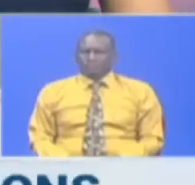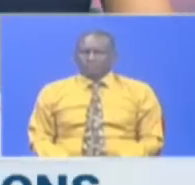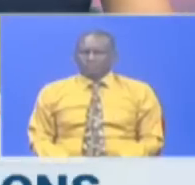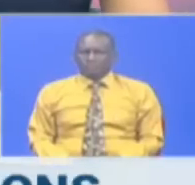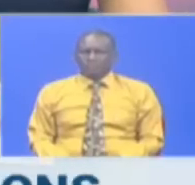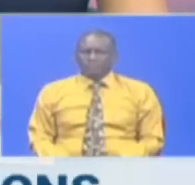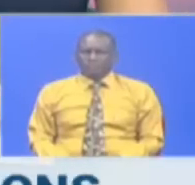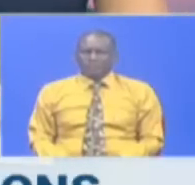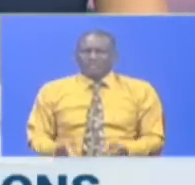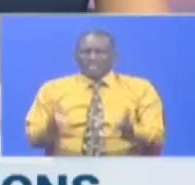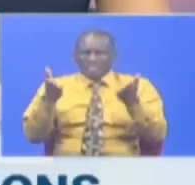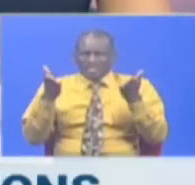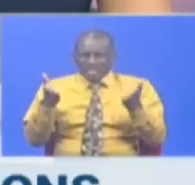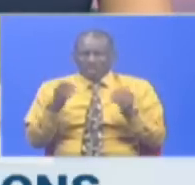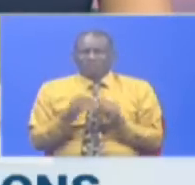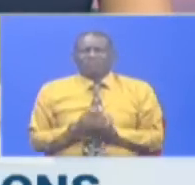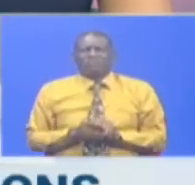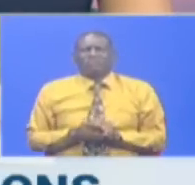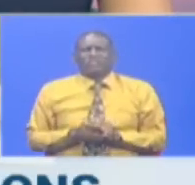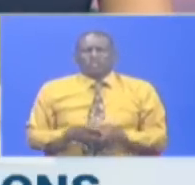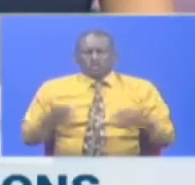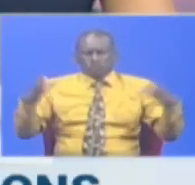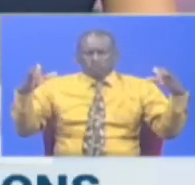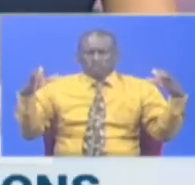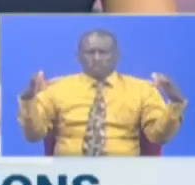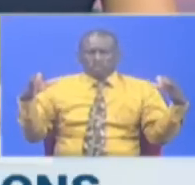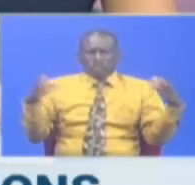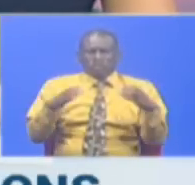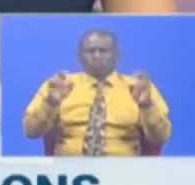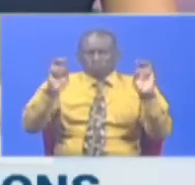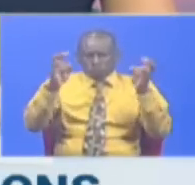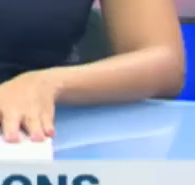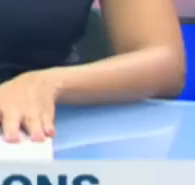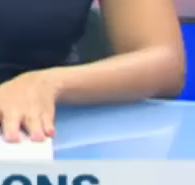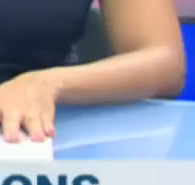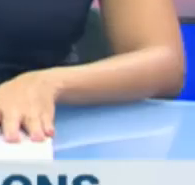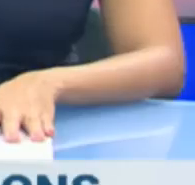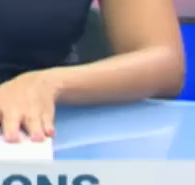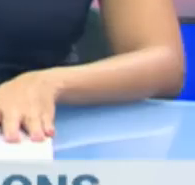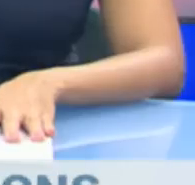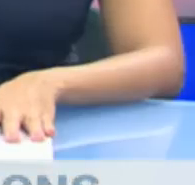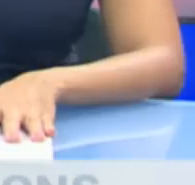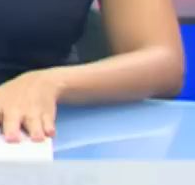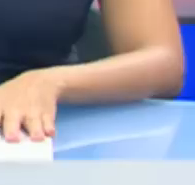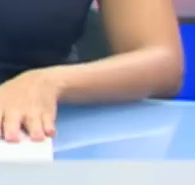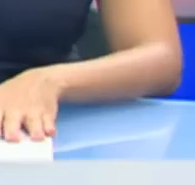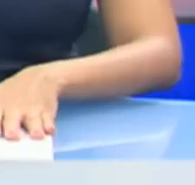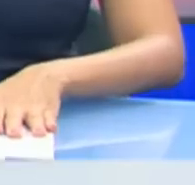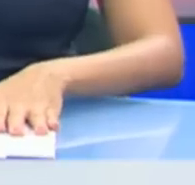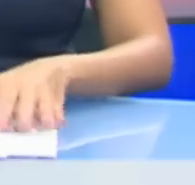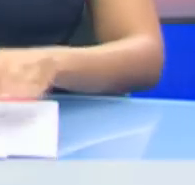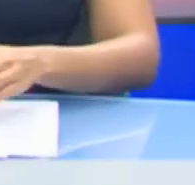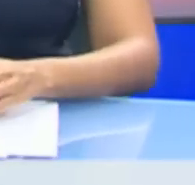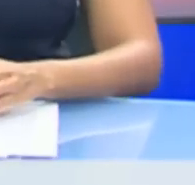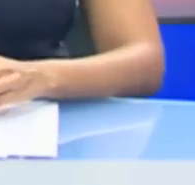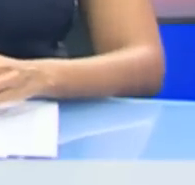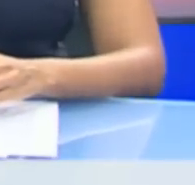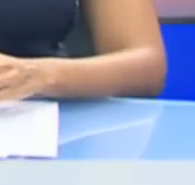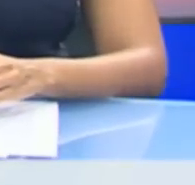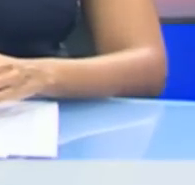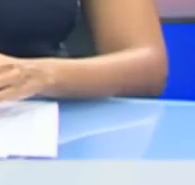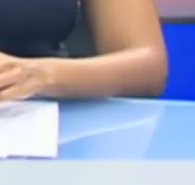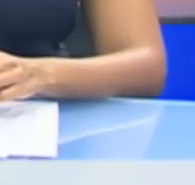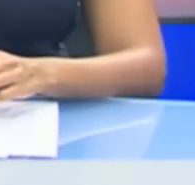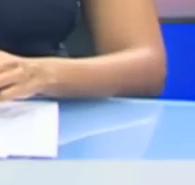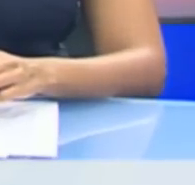And now to our team coverage topic of the day, judiciary on trial. As you can tell, we are all very